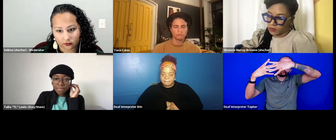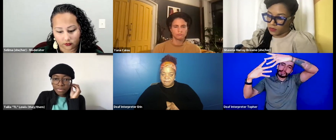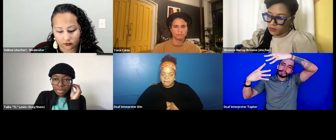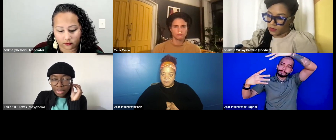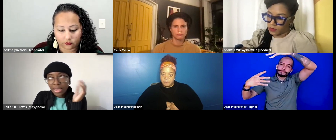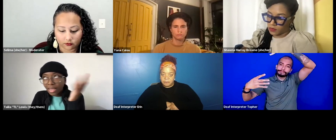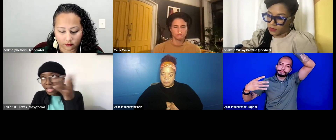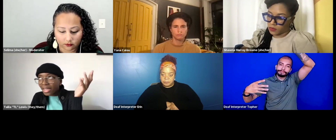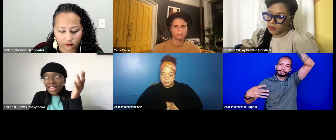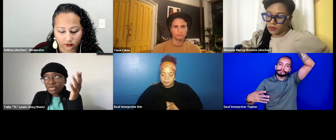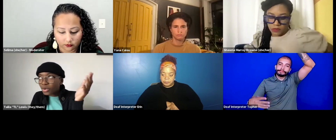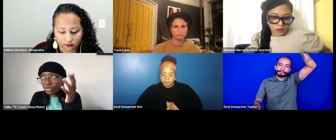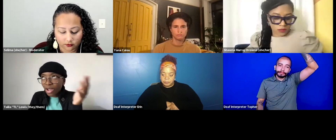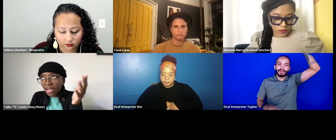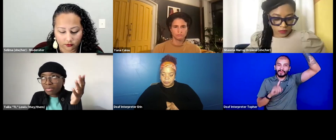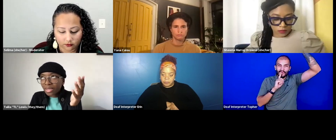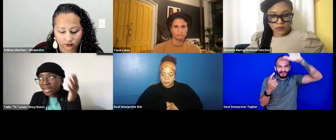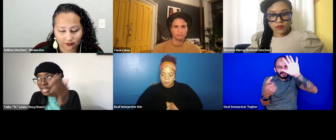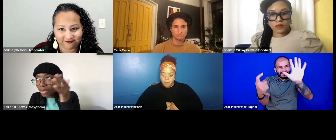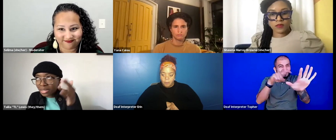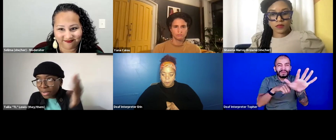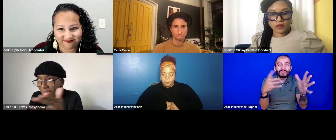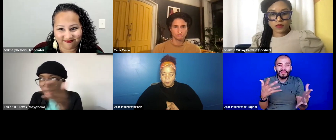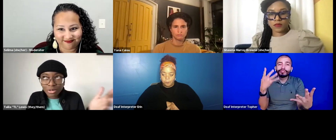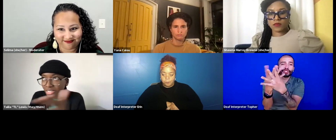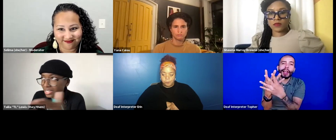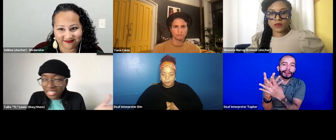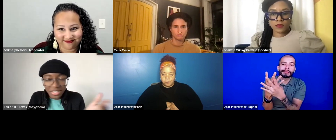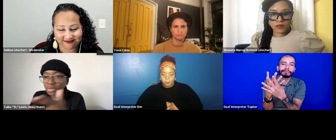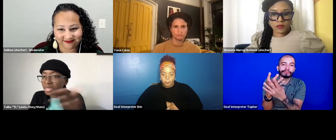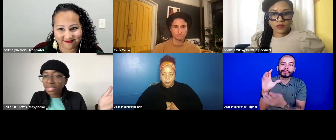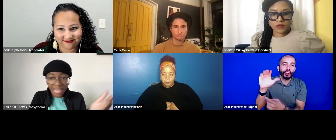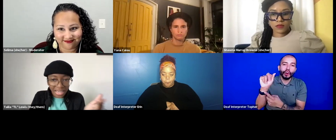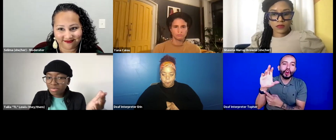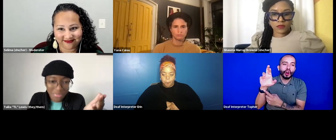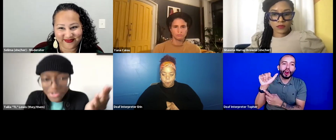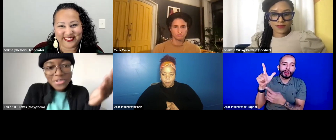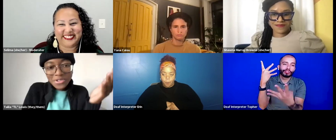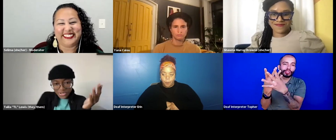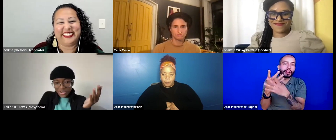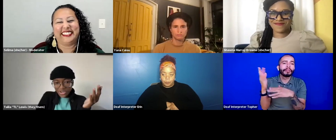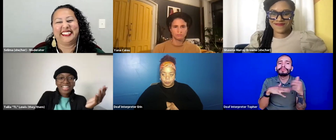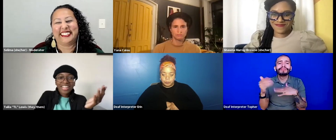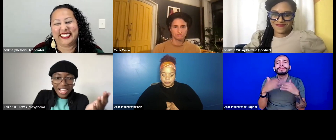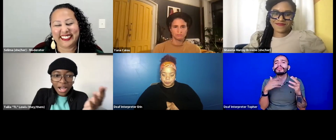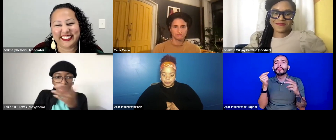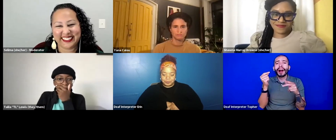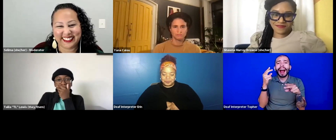claim. And if we want to rhyme, and anybody paying close attention could peep the game,